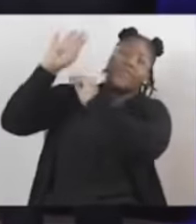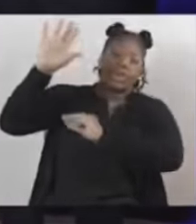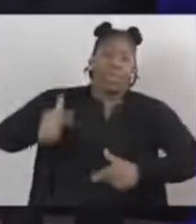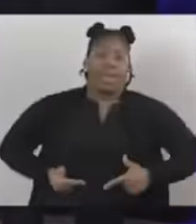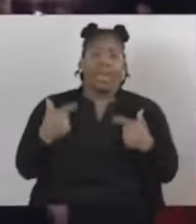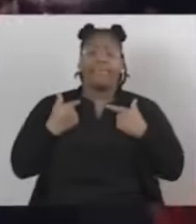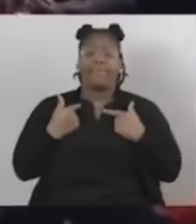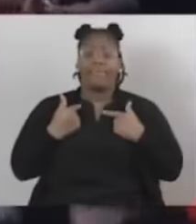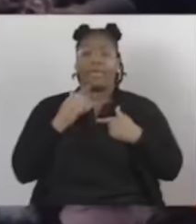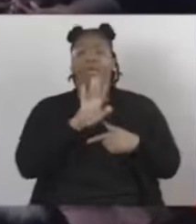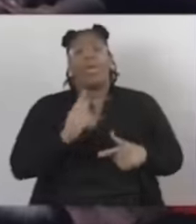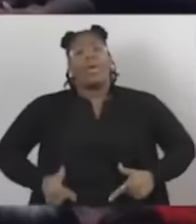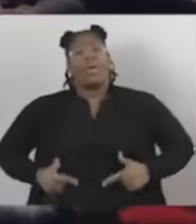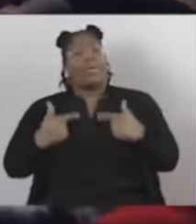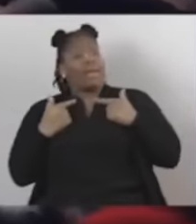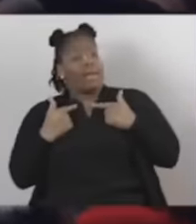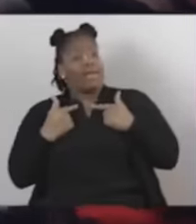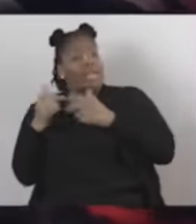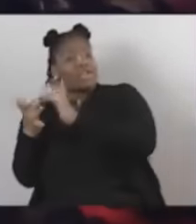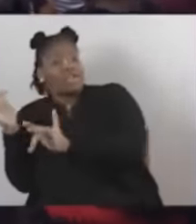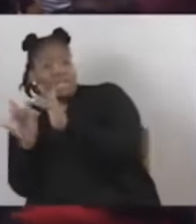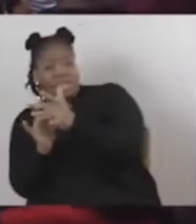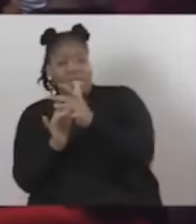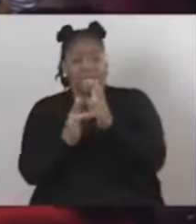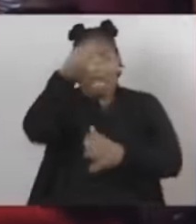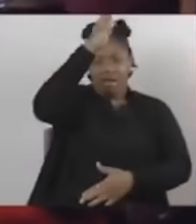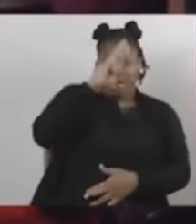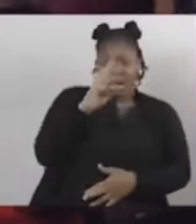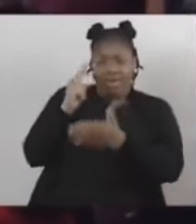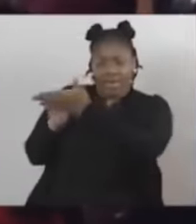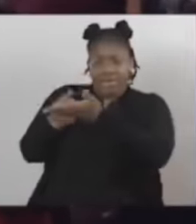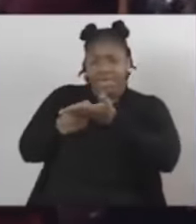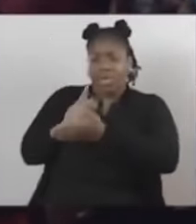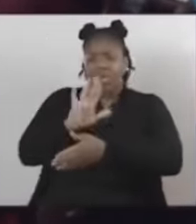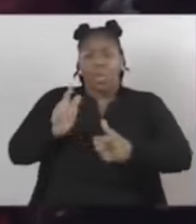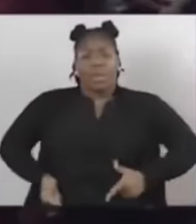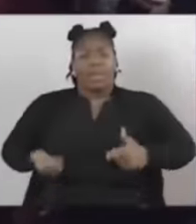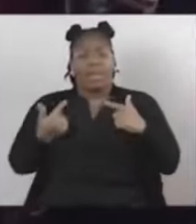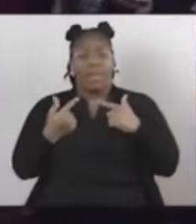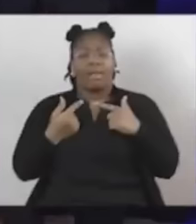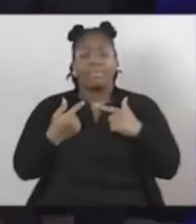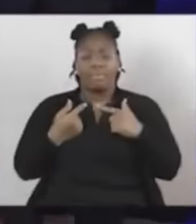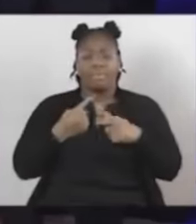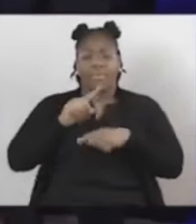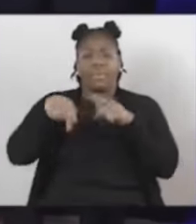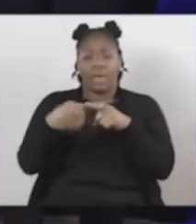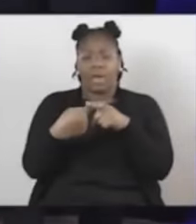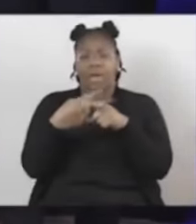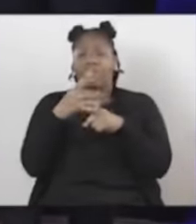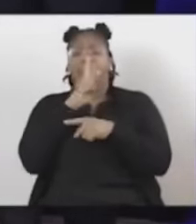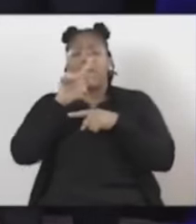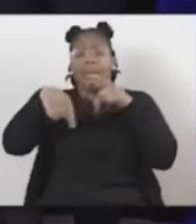thread. Now, y'all talking about the need to give God praise and worship? I can